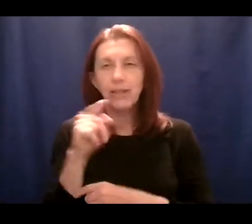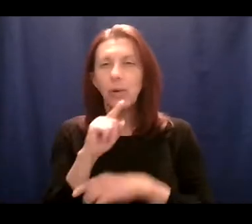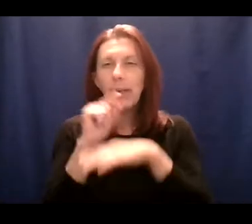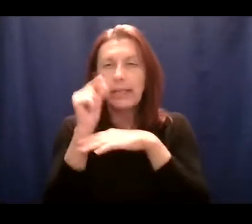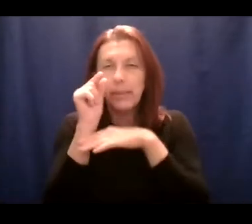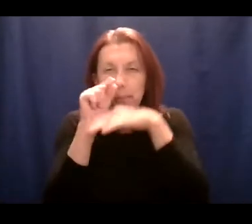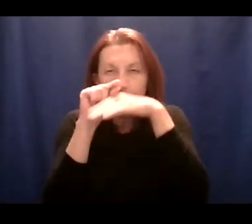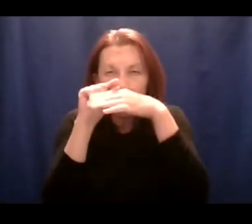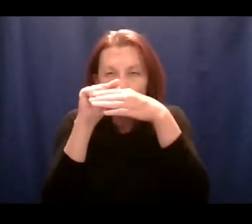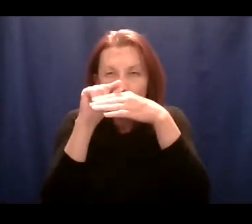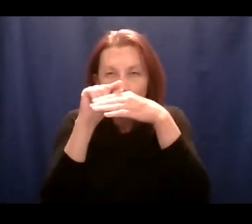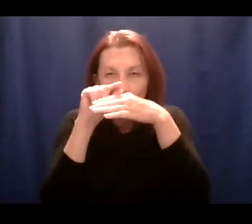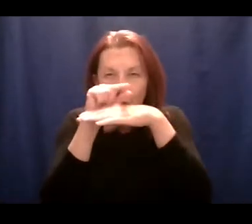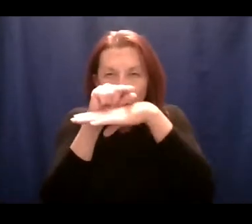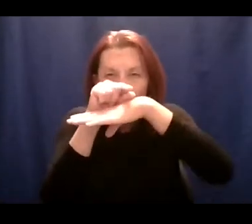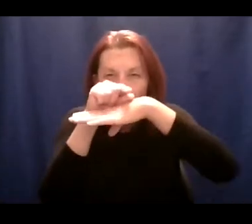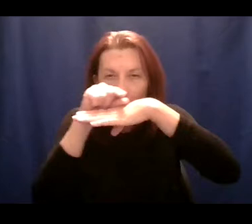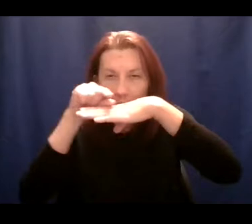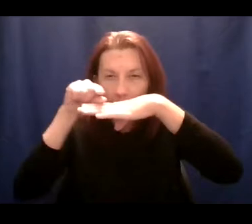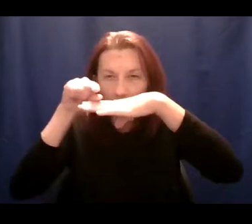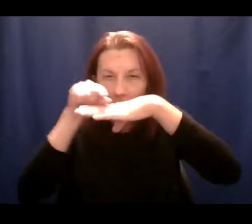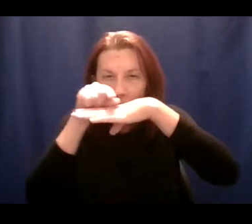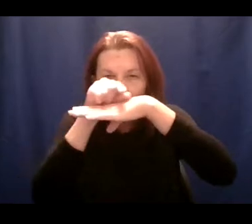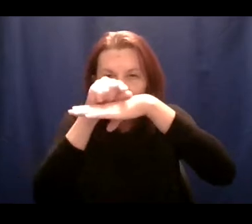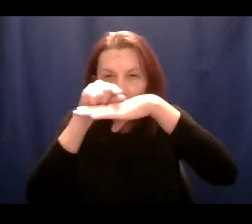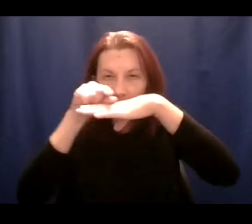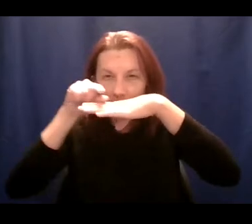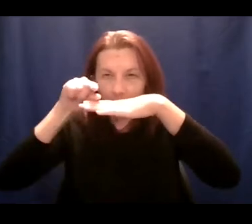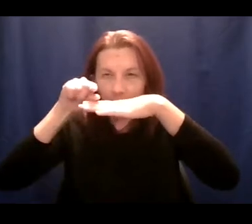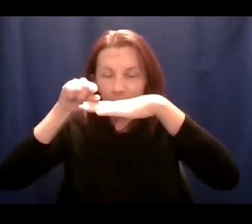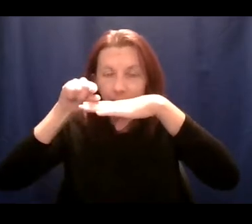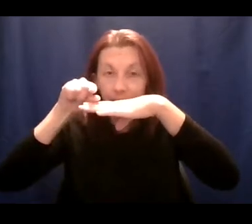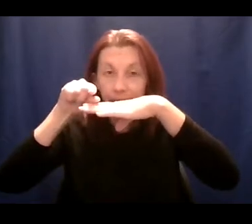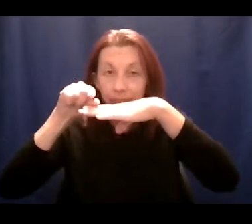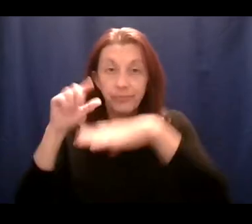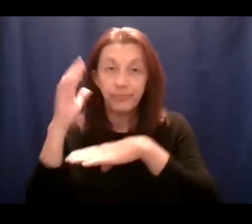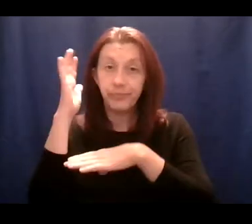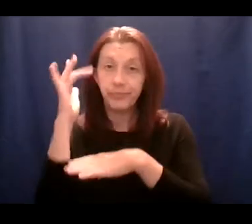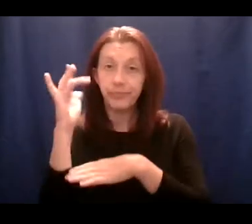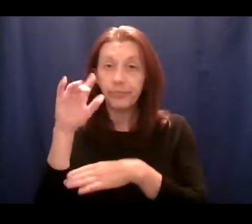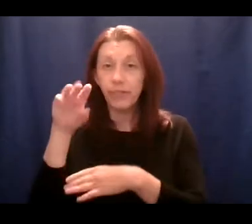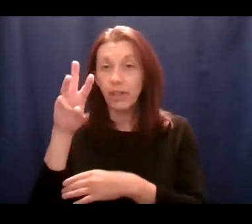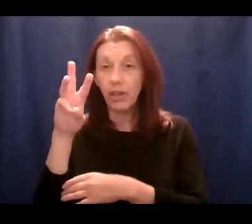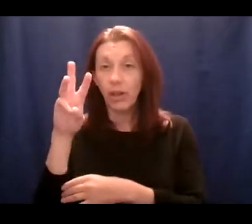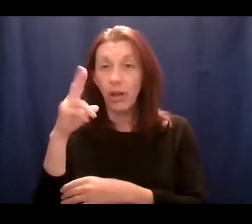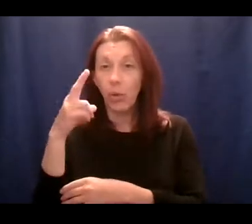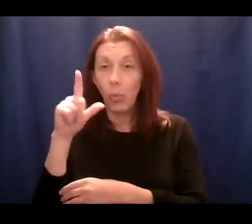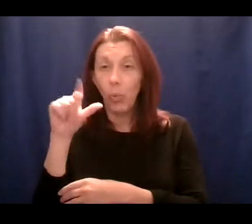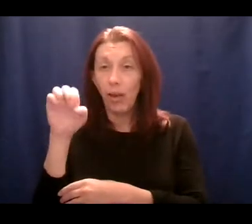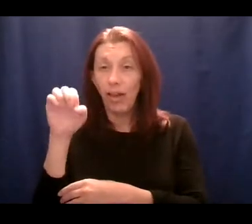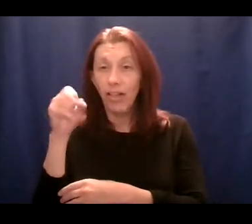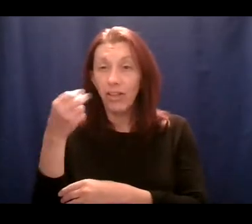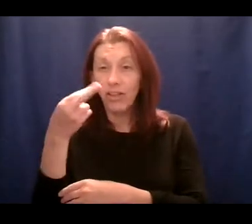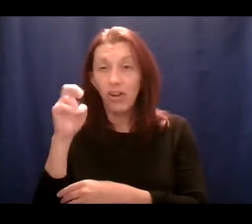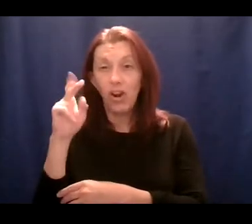they're lined right along the edge here. And that's because the whale shark actually isn't using its teeth anymore